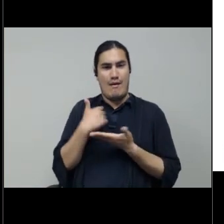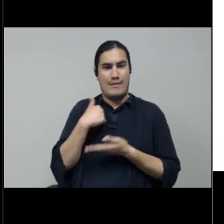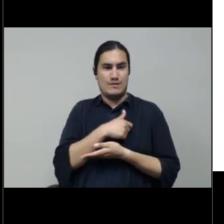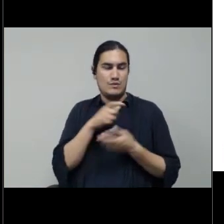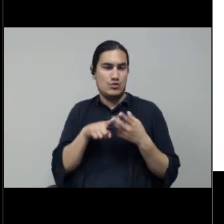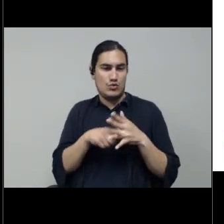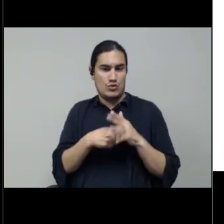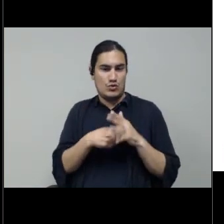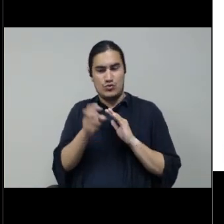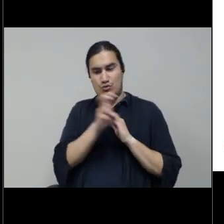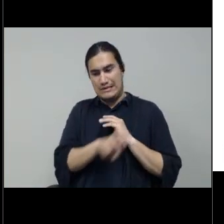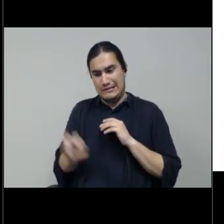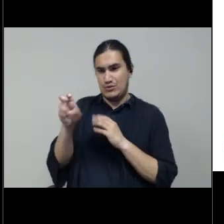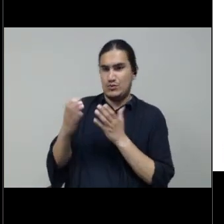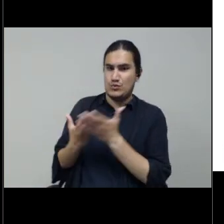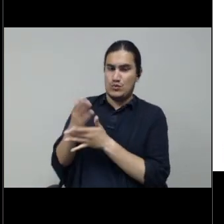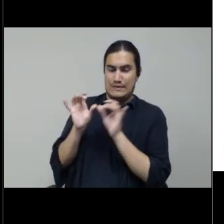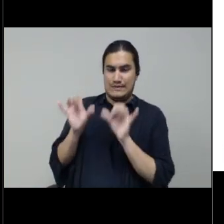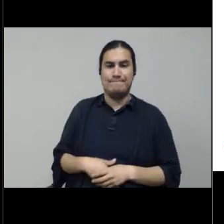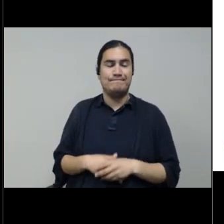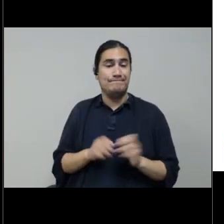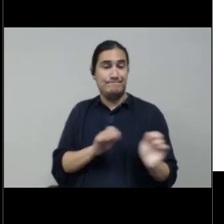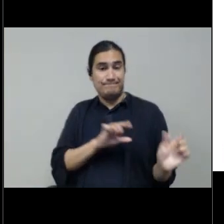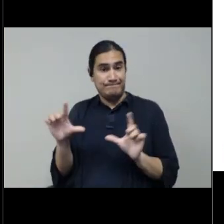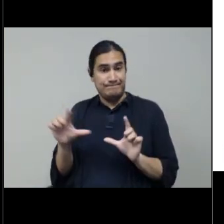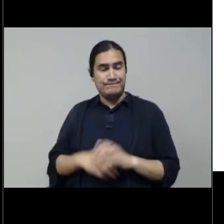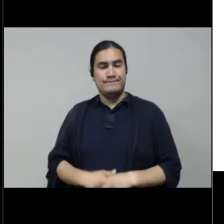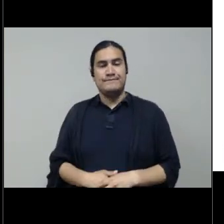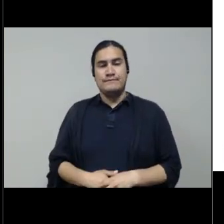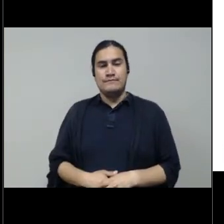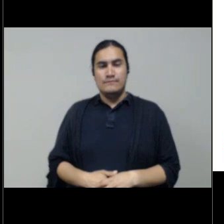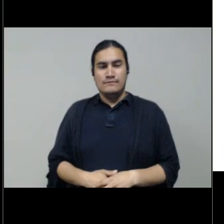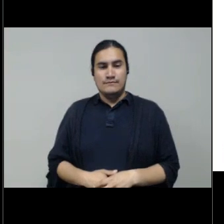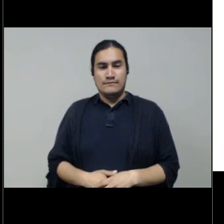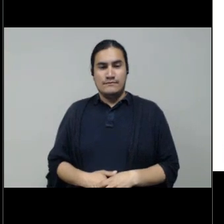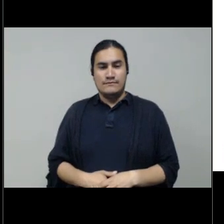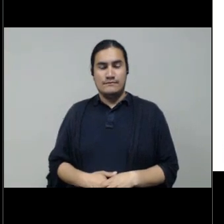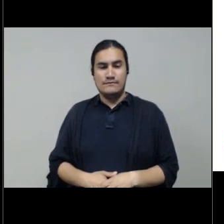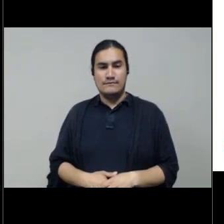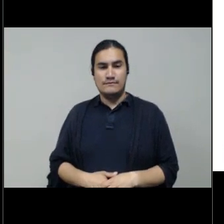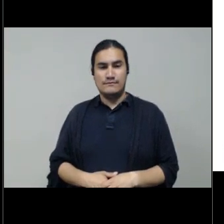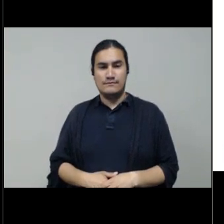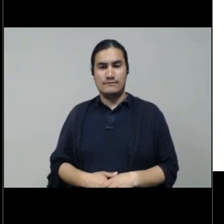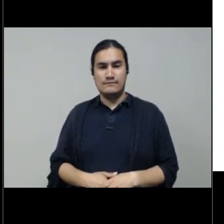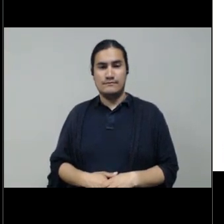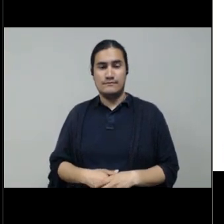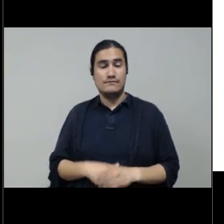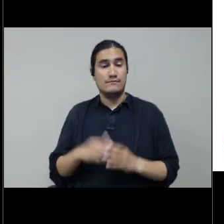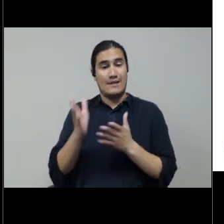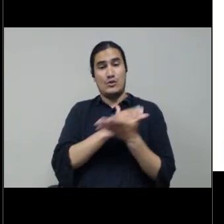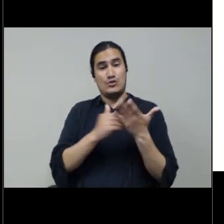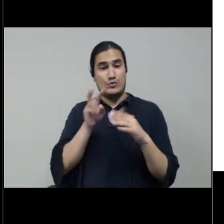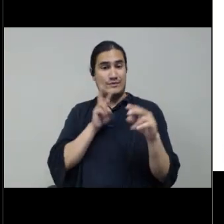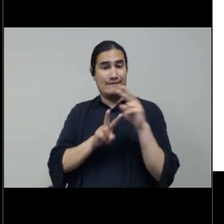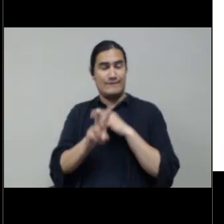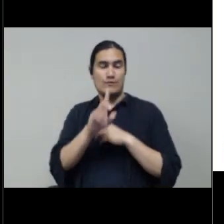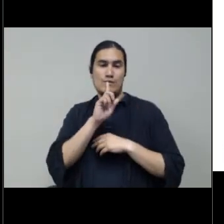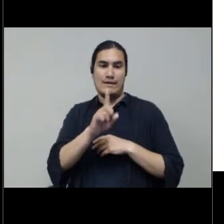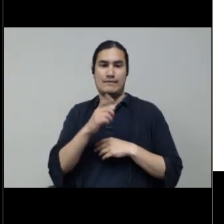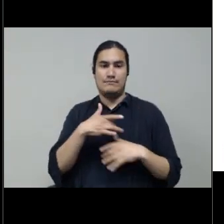transition to the new system. Next slide, please. From a budget perspective, we're definitely excited over the